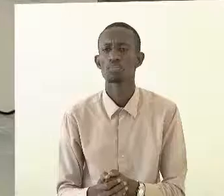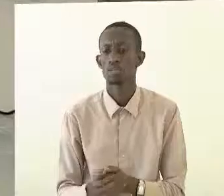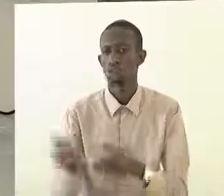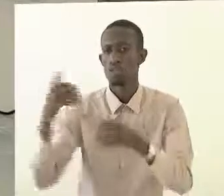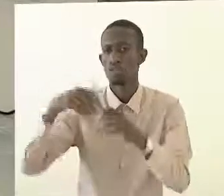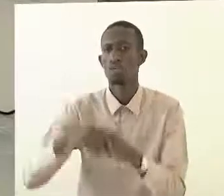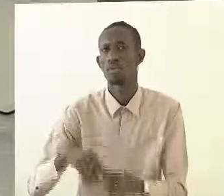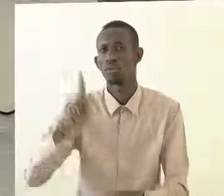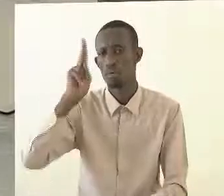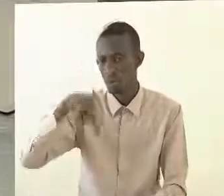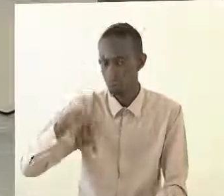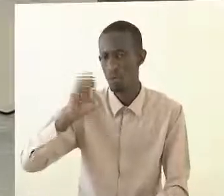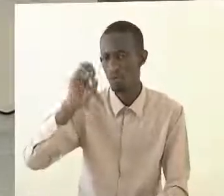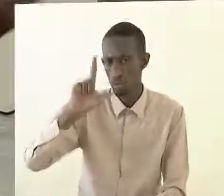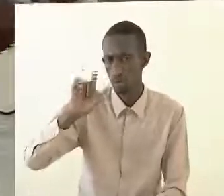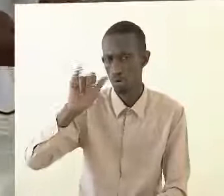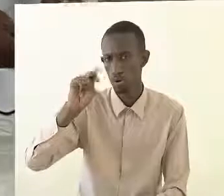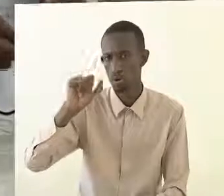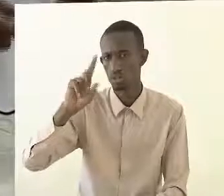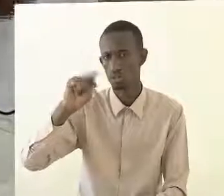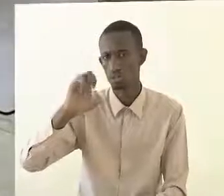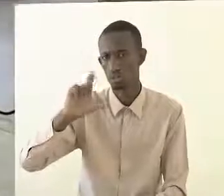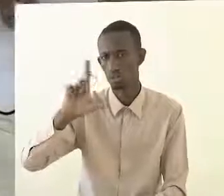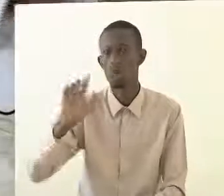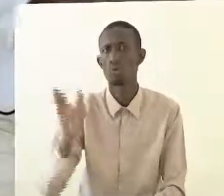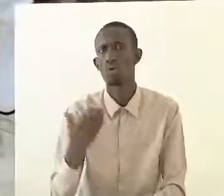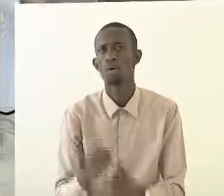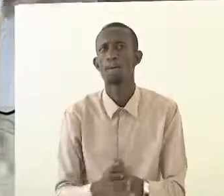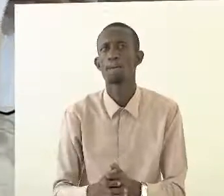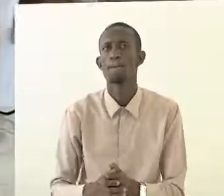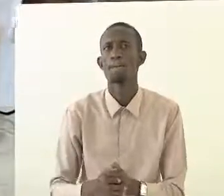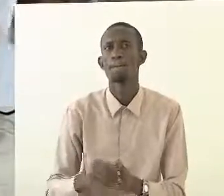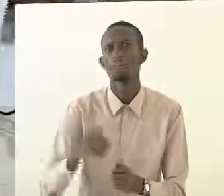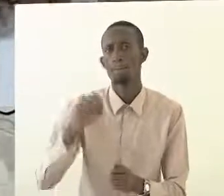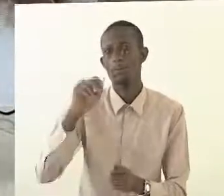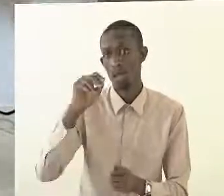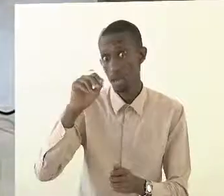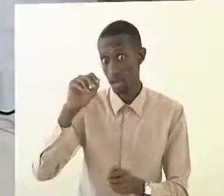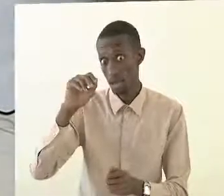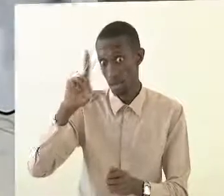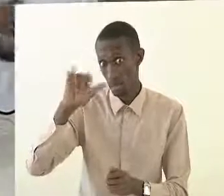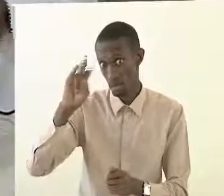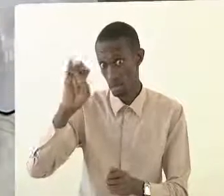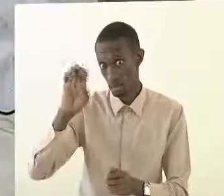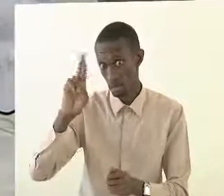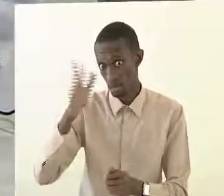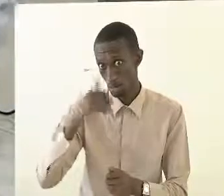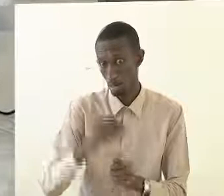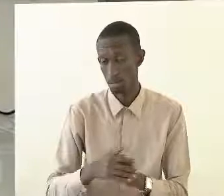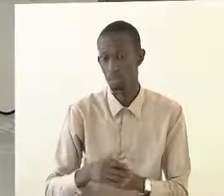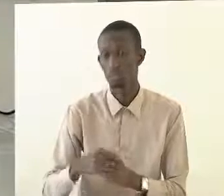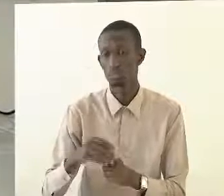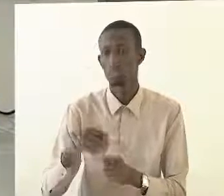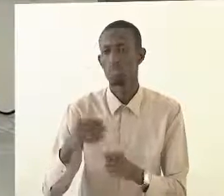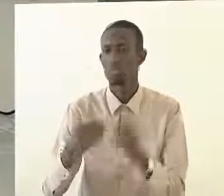as a product of polynomial and a linear expression, power n,